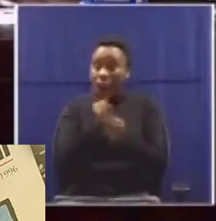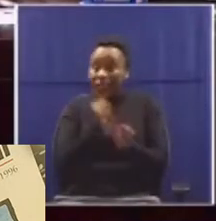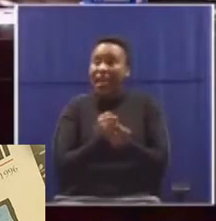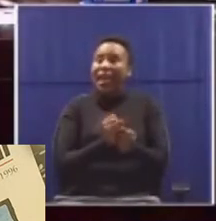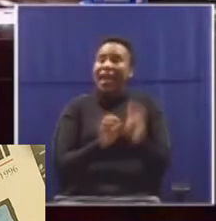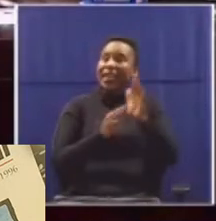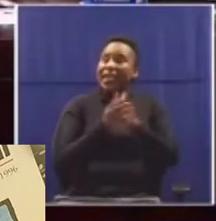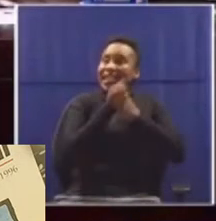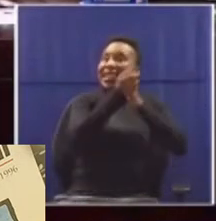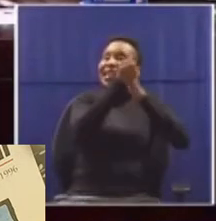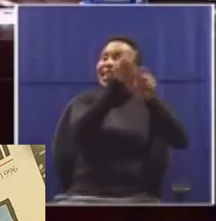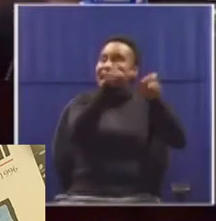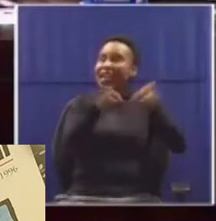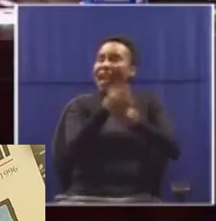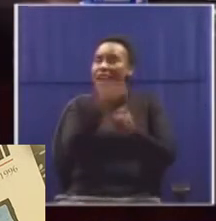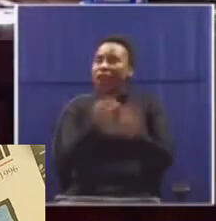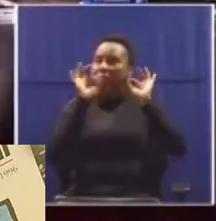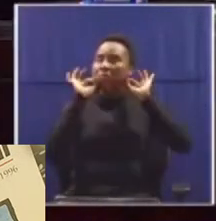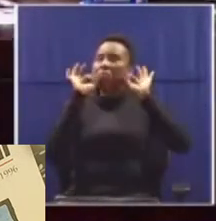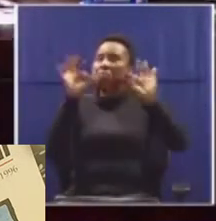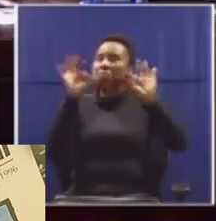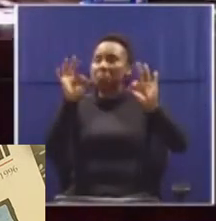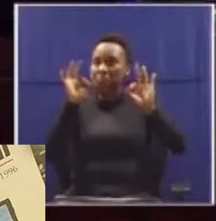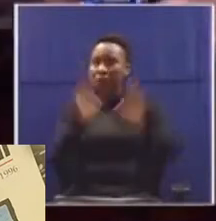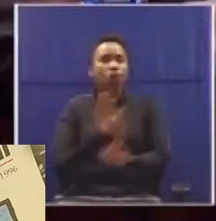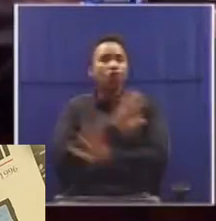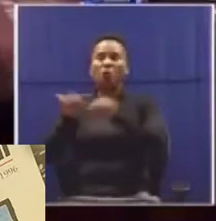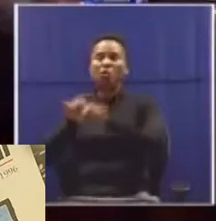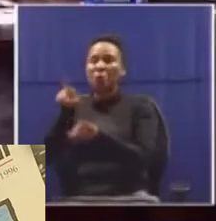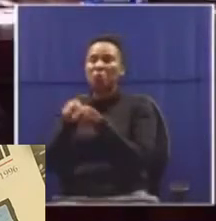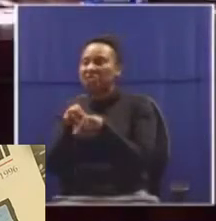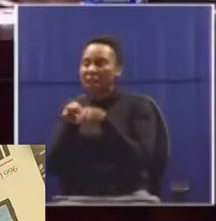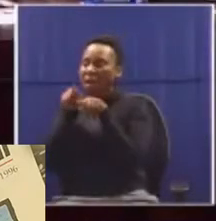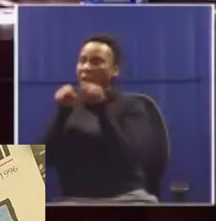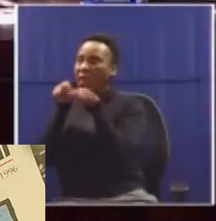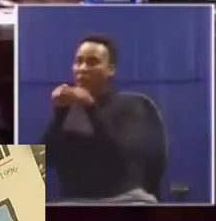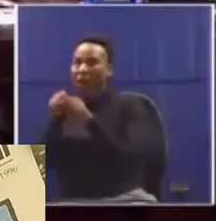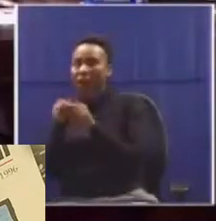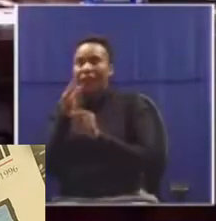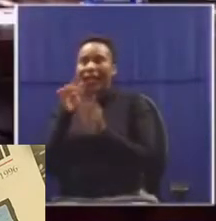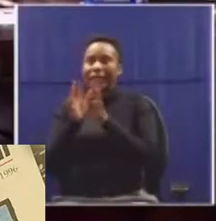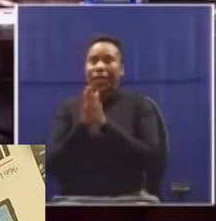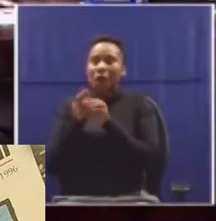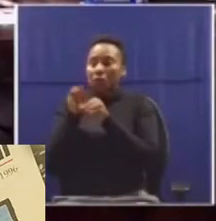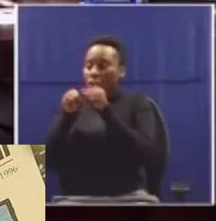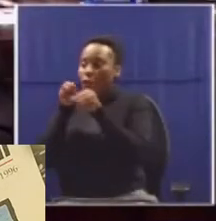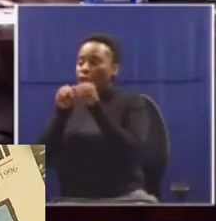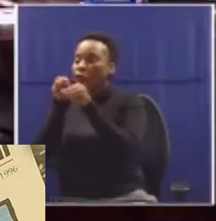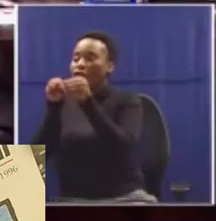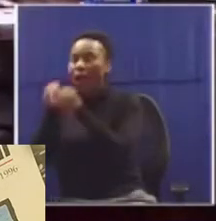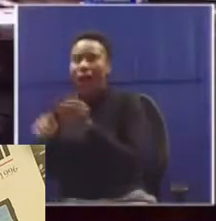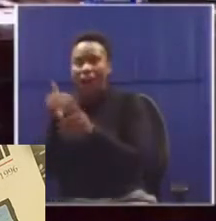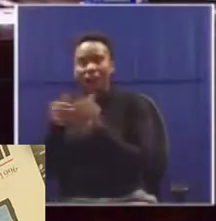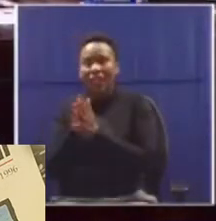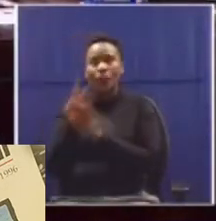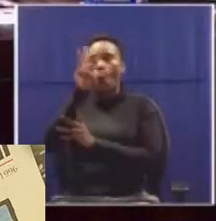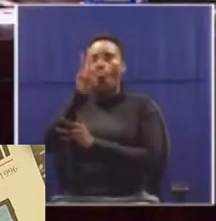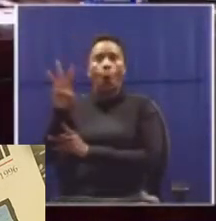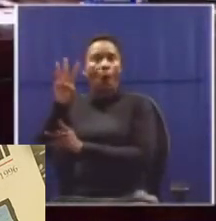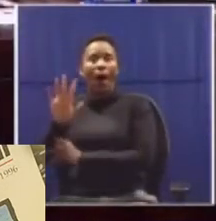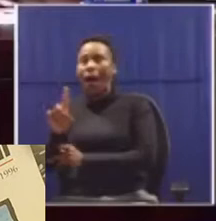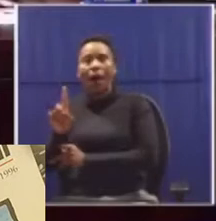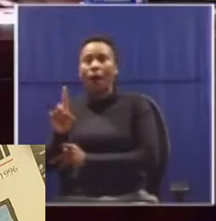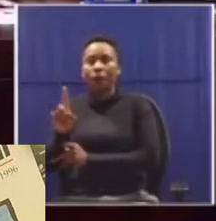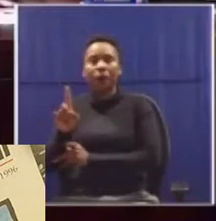the highest caliber not those that are puppets of the West that is the problem you're sitting so we are greatest that only